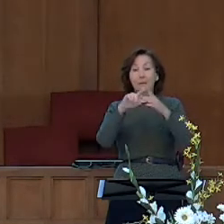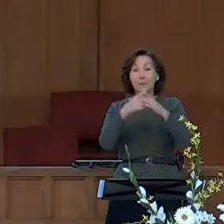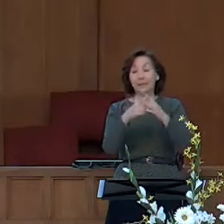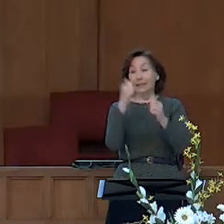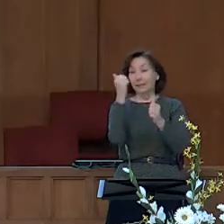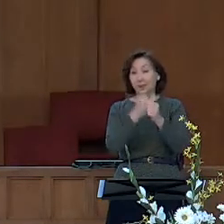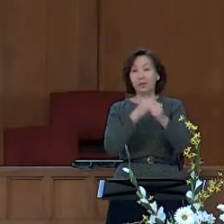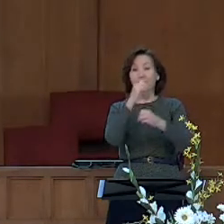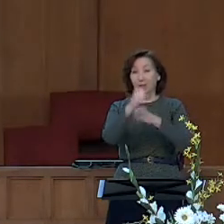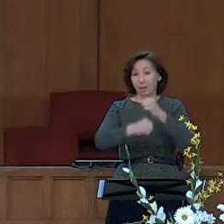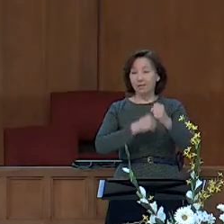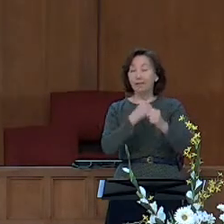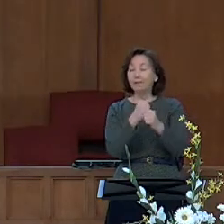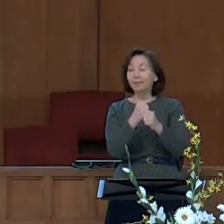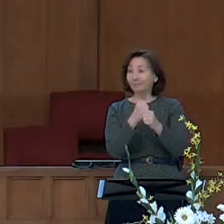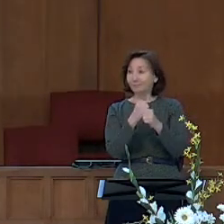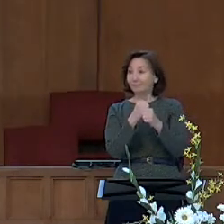year,